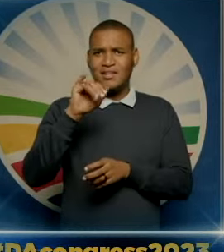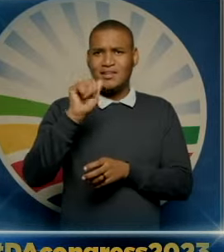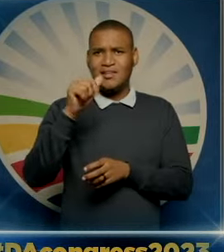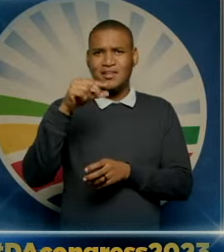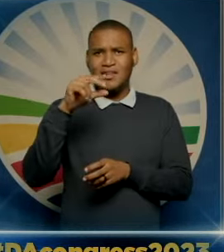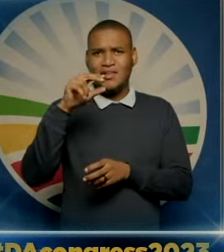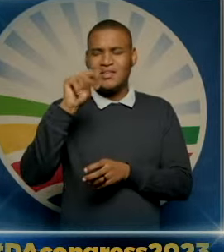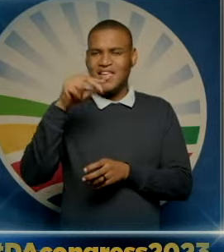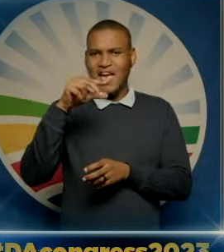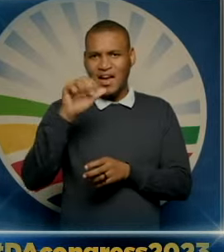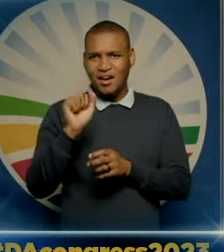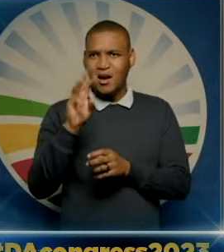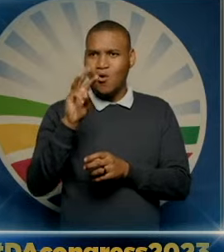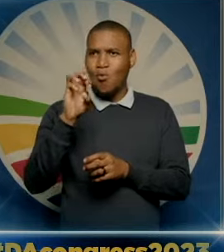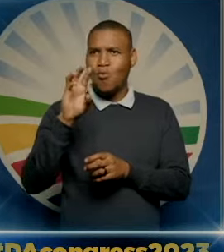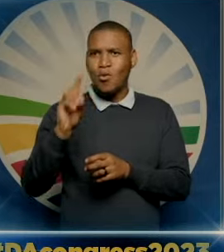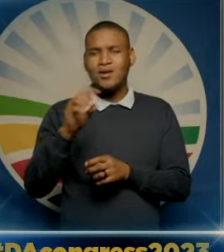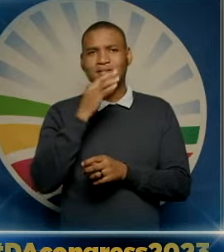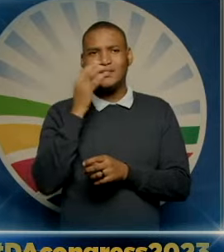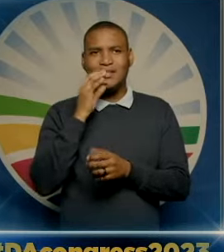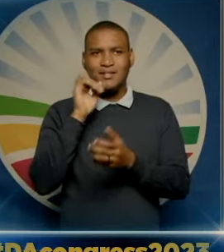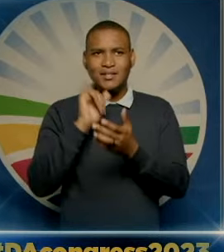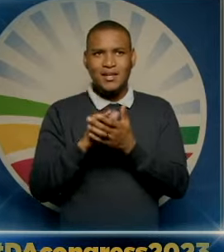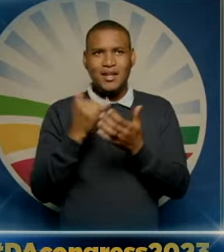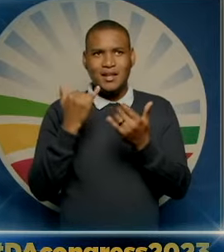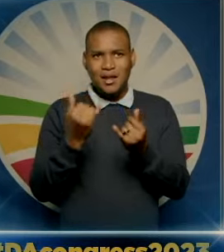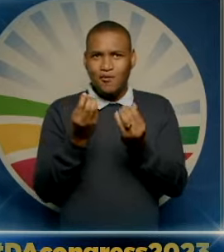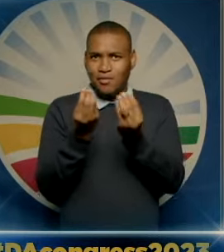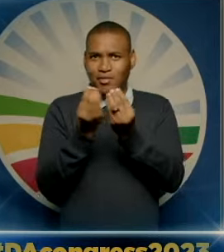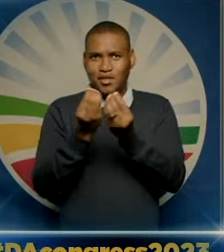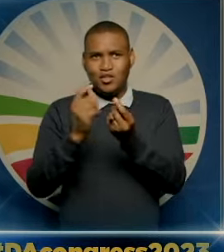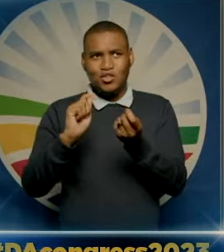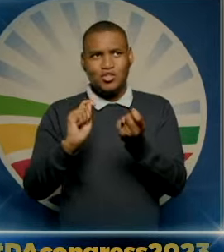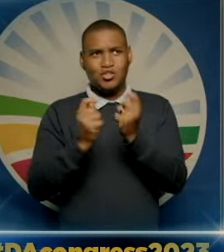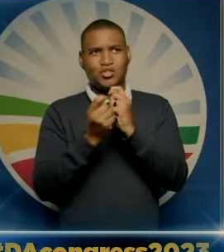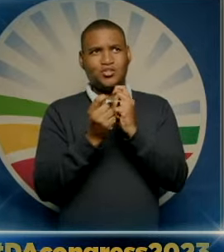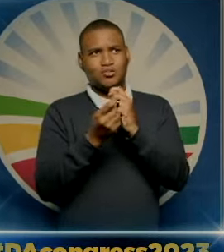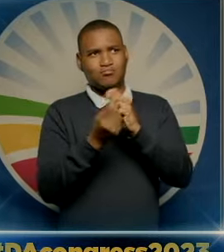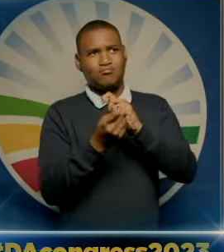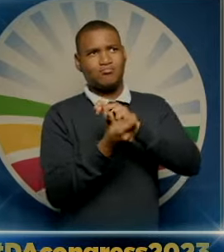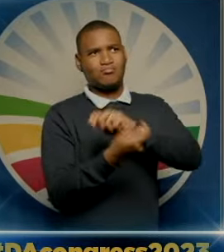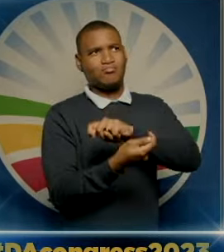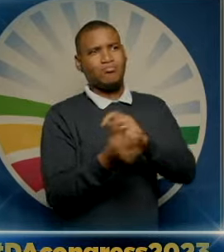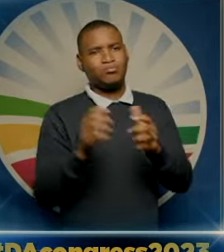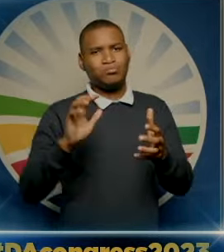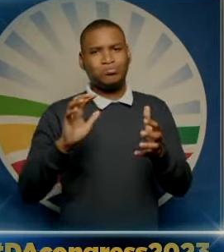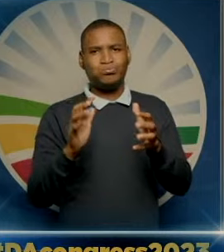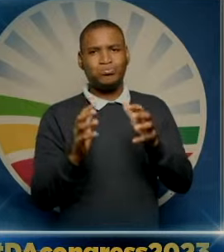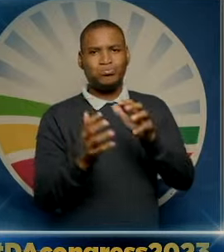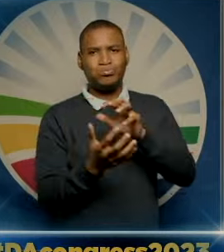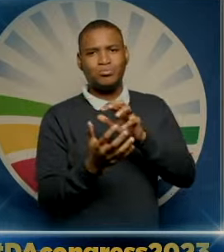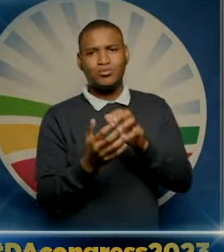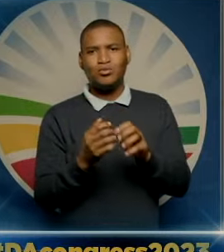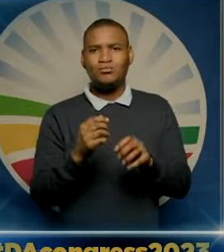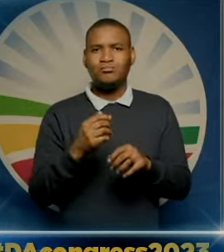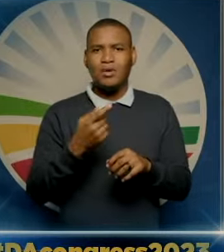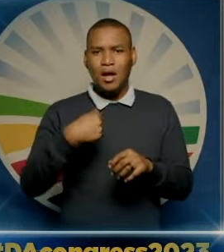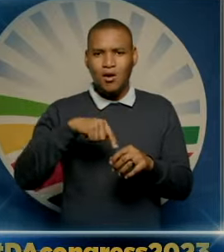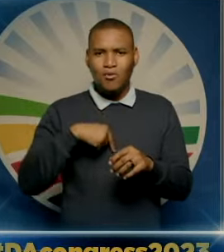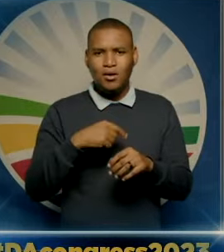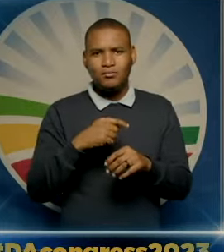tells you that the sands are shifting. Our momentum into election